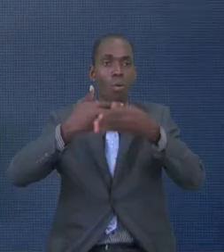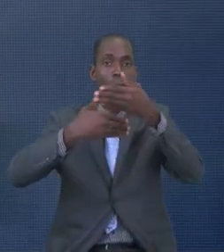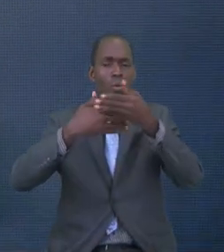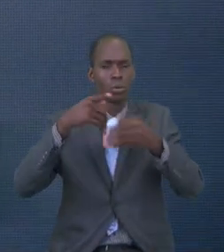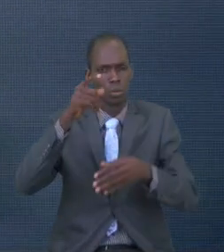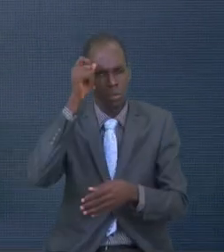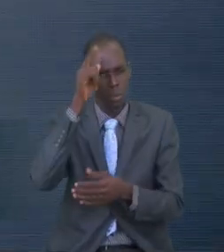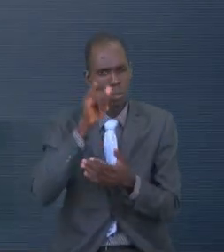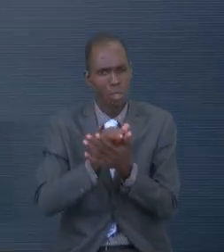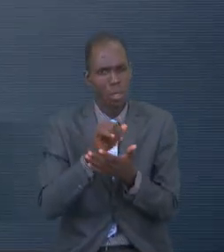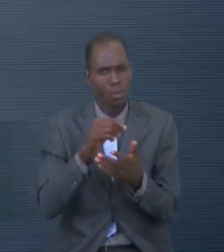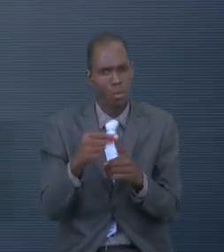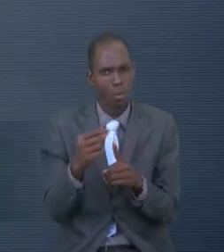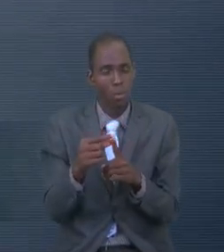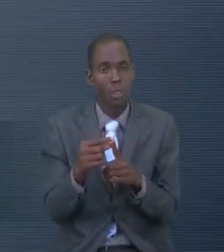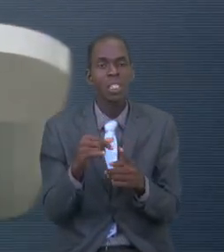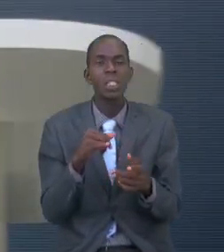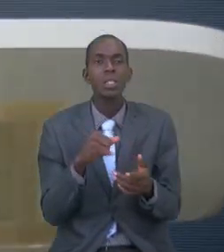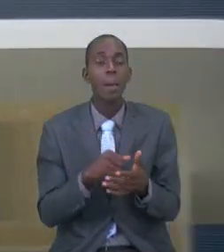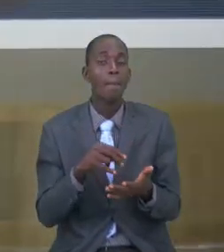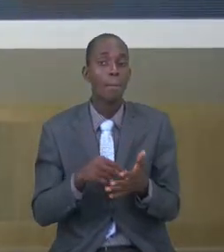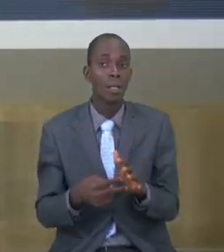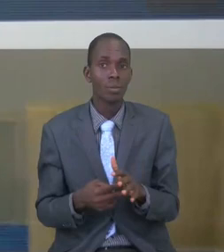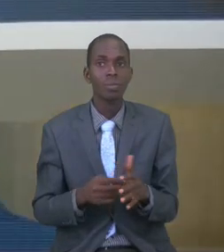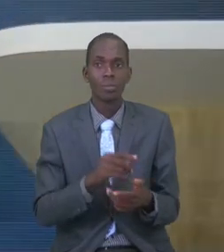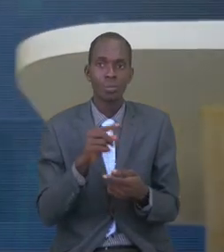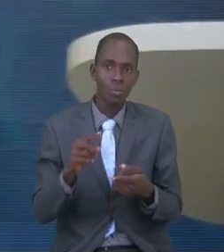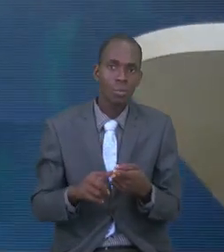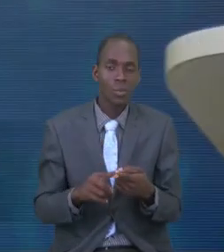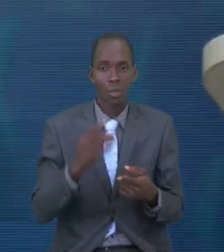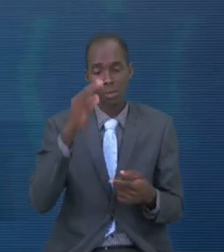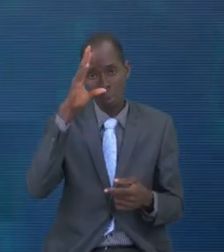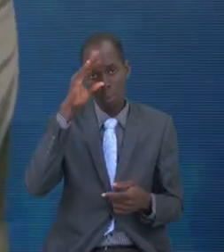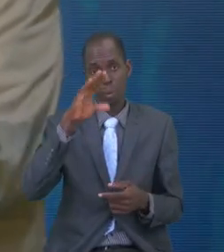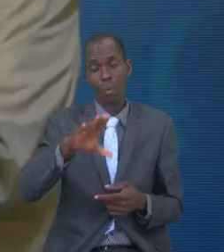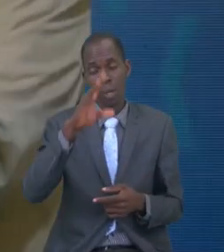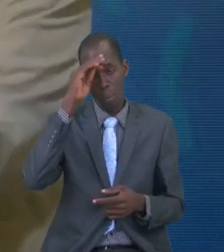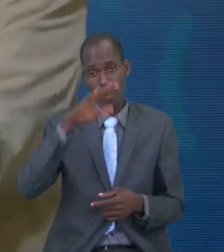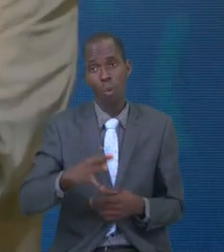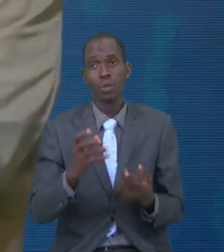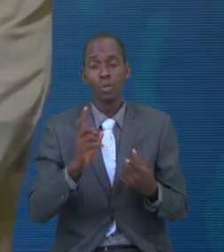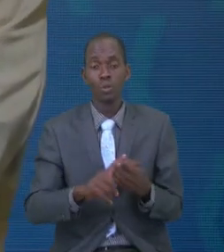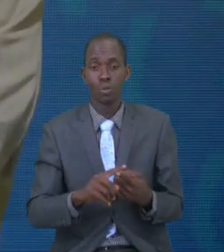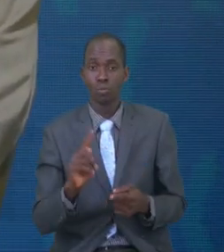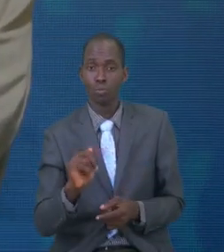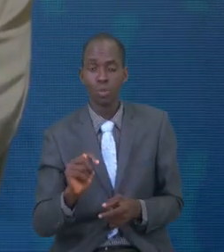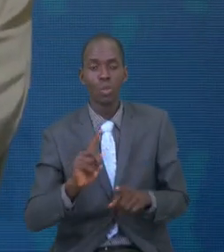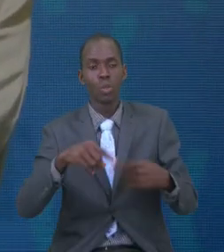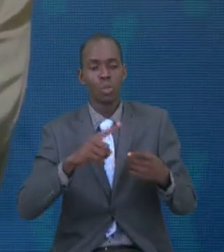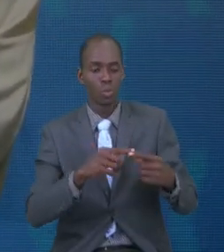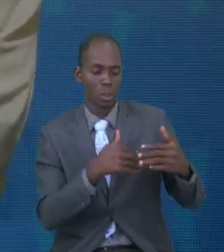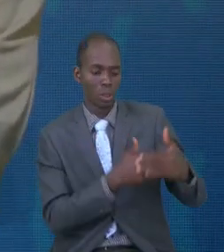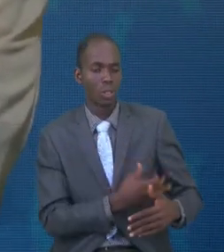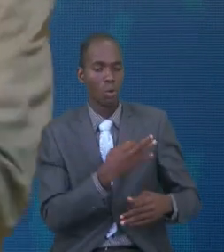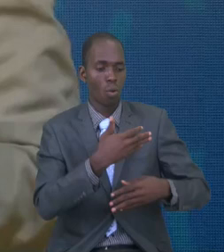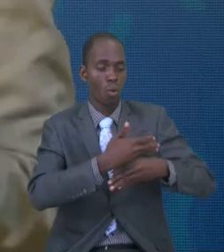understand that. It's talking about, you know, when boys want to urinate, they go to the side of the wall and then